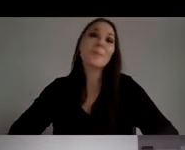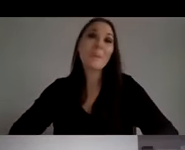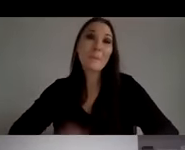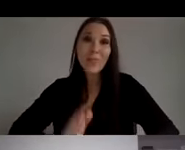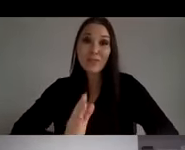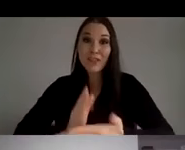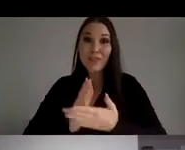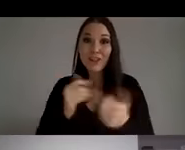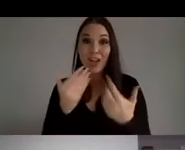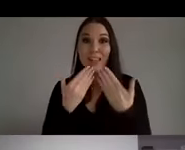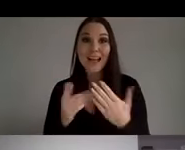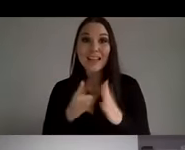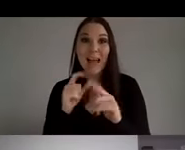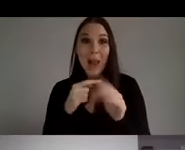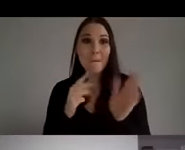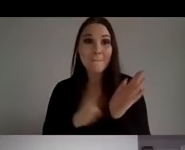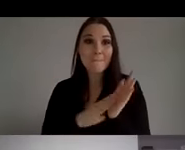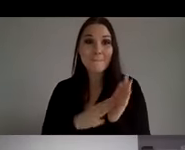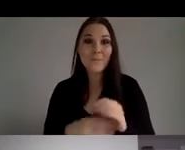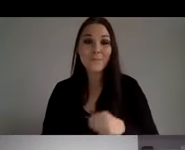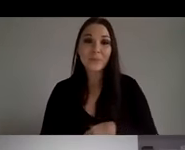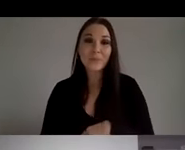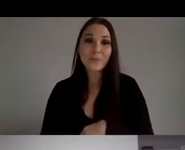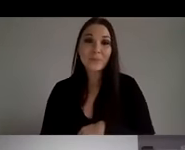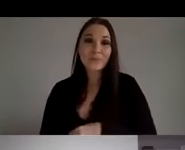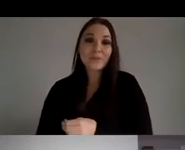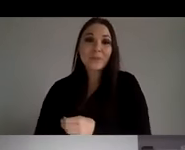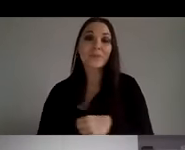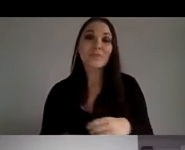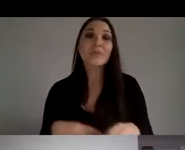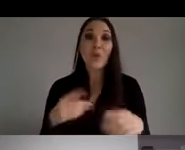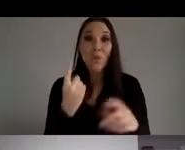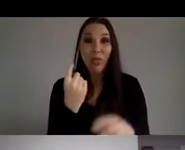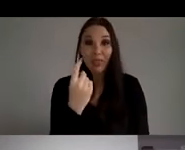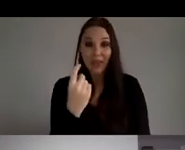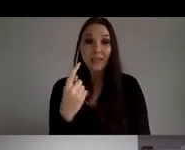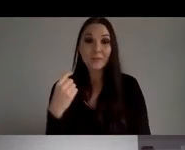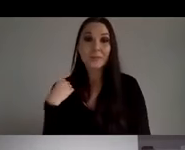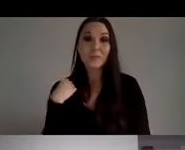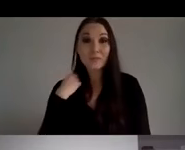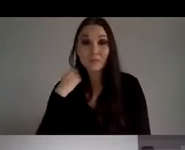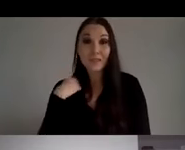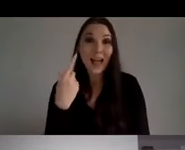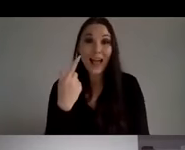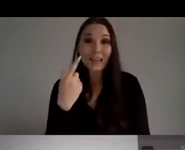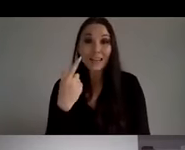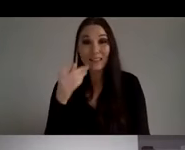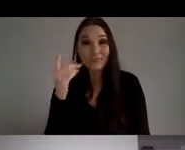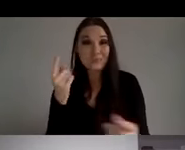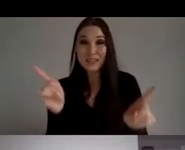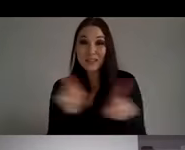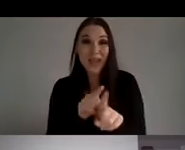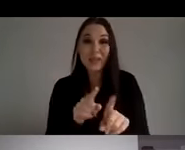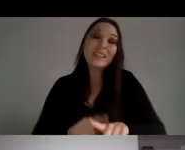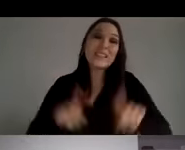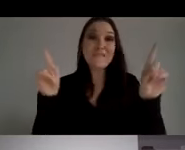Adam. So Juta. One thing from my side, so we have, I guess, a different approach to market. So what